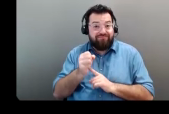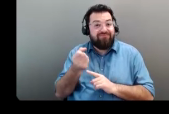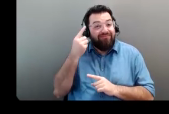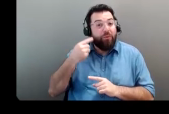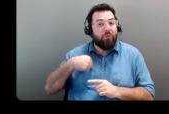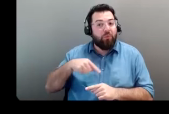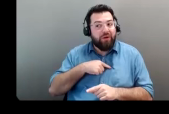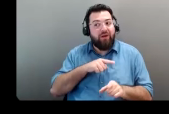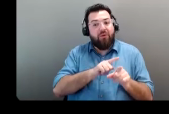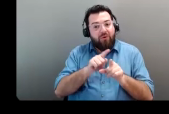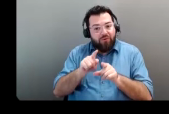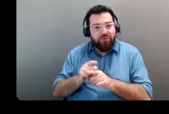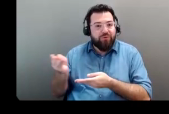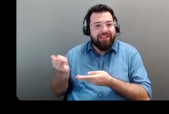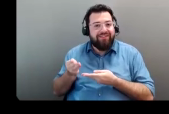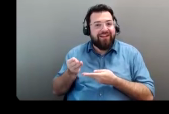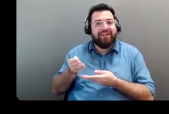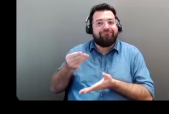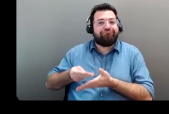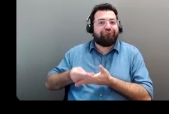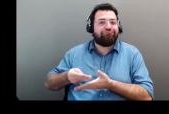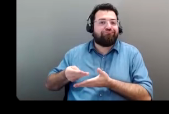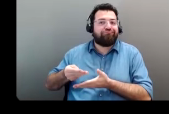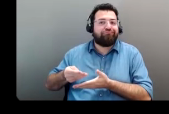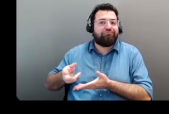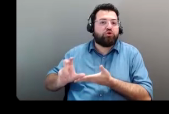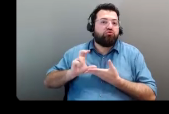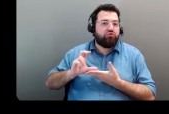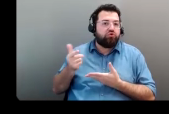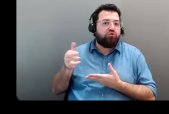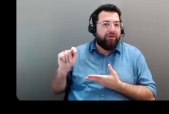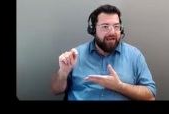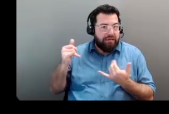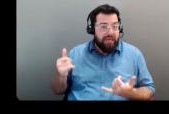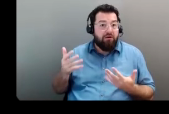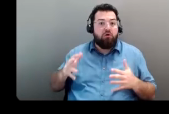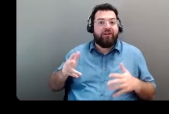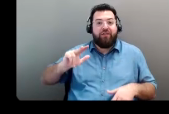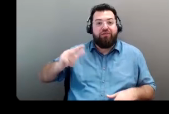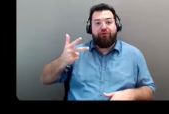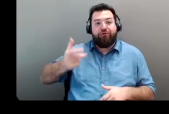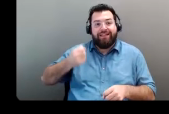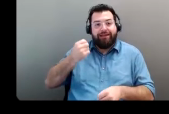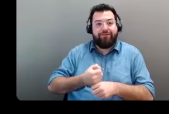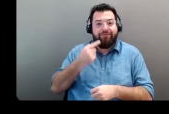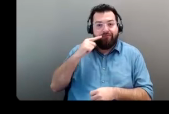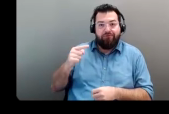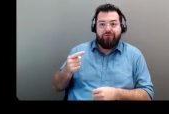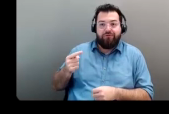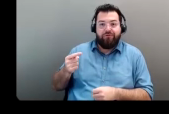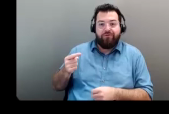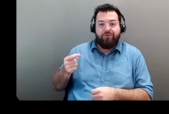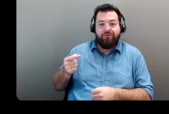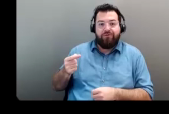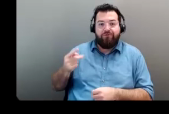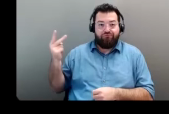were also given a grant that we are on the 3rd year of, to actually, for Rick and I, and Breanna was